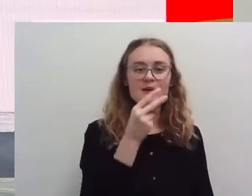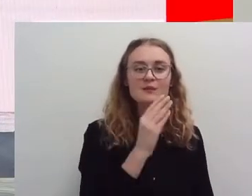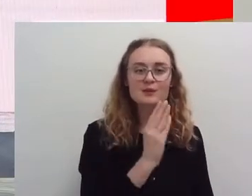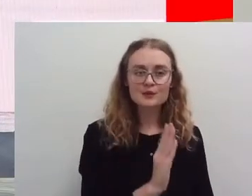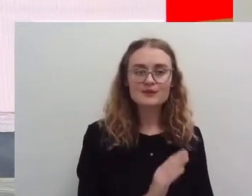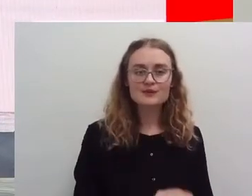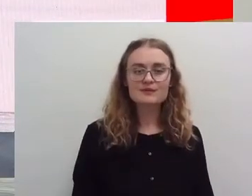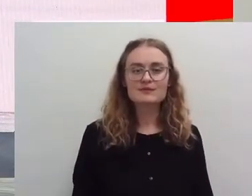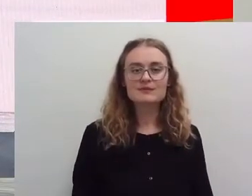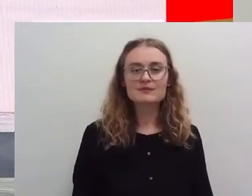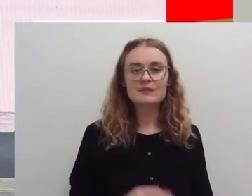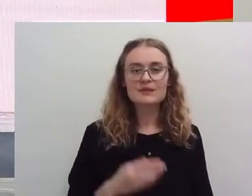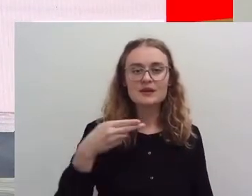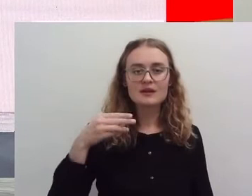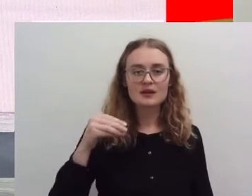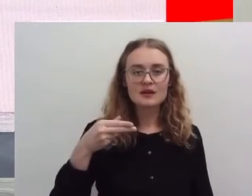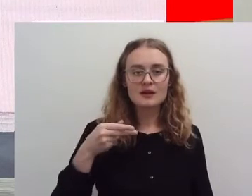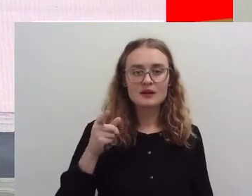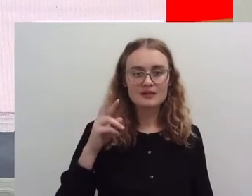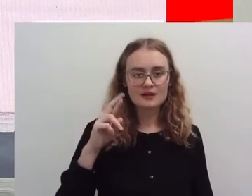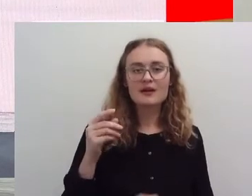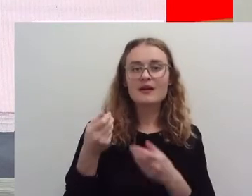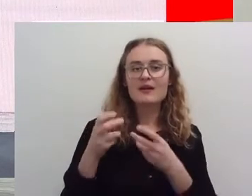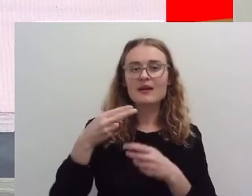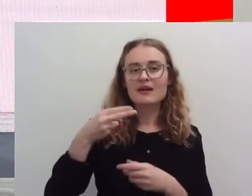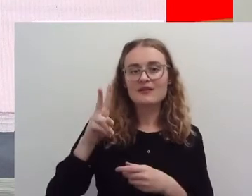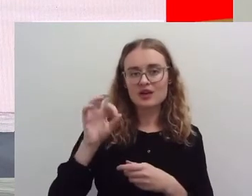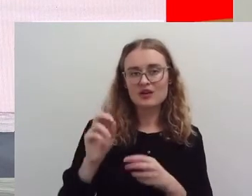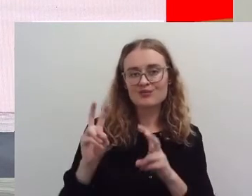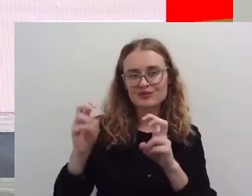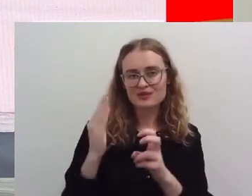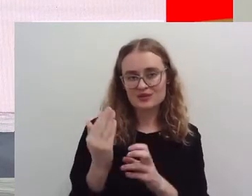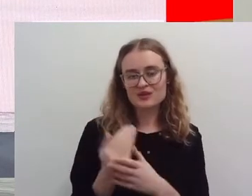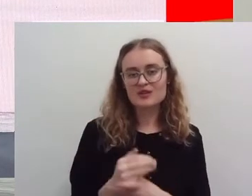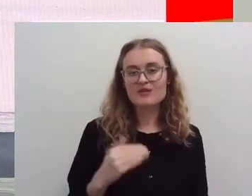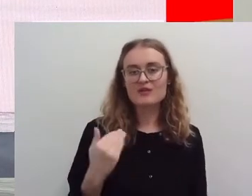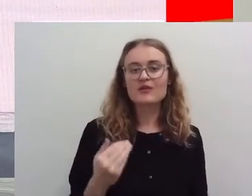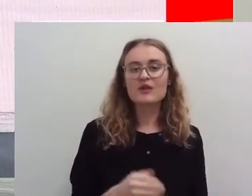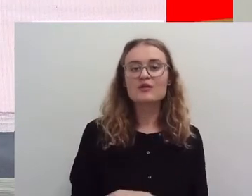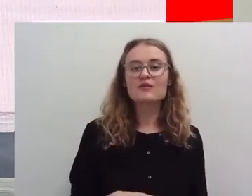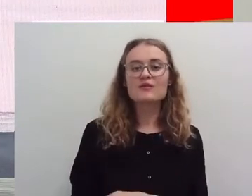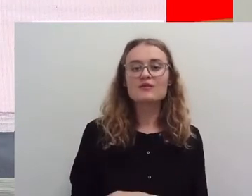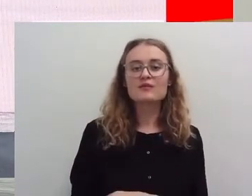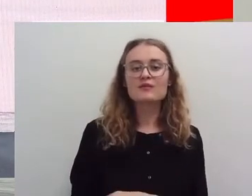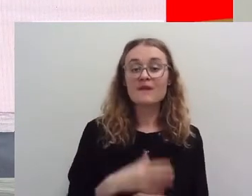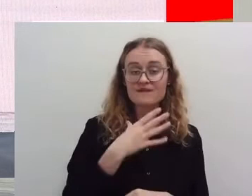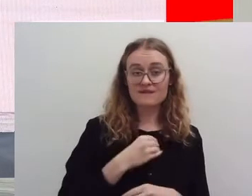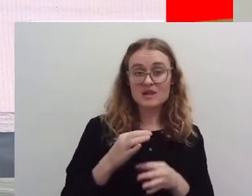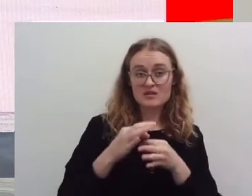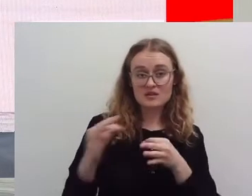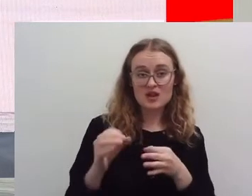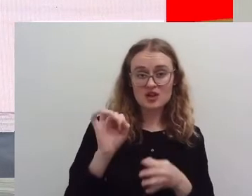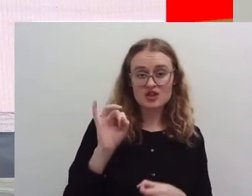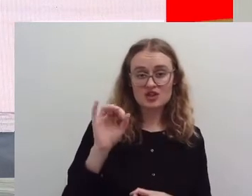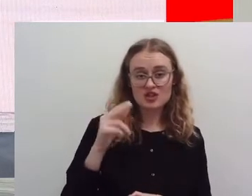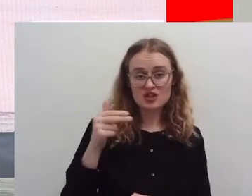based in vulnerable area Šnipiškės at our capital, Lithuania, Vilnius, and will soon be celebrating its 24th anniversary. At